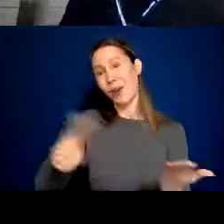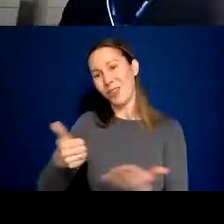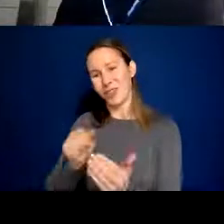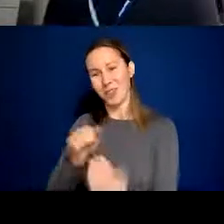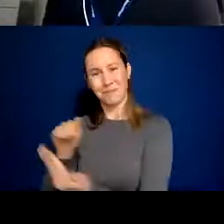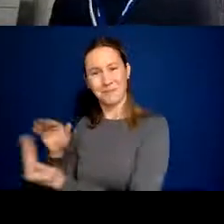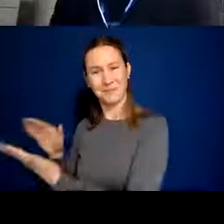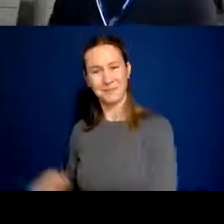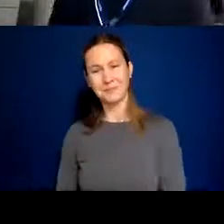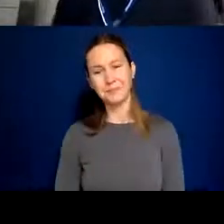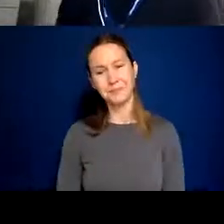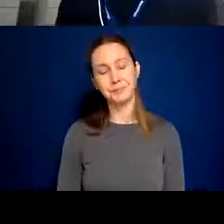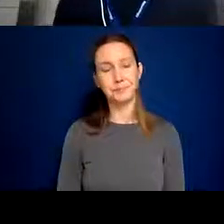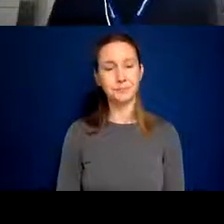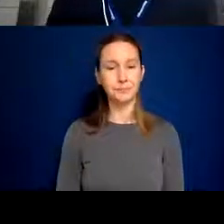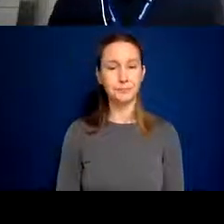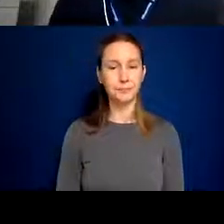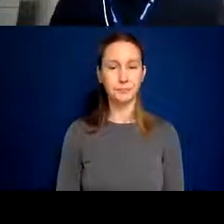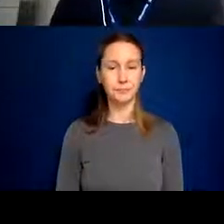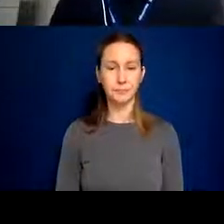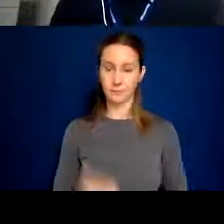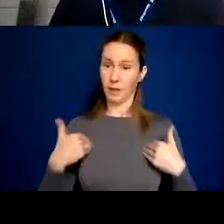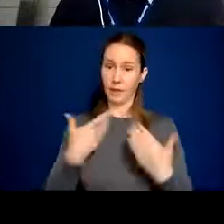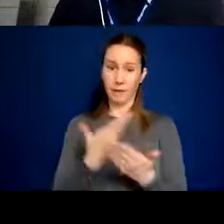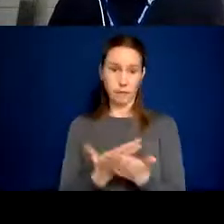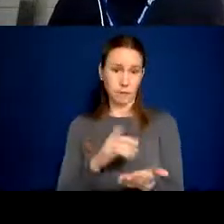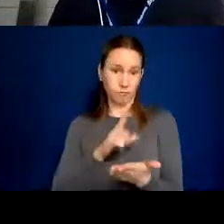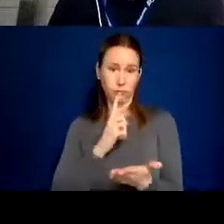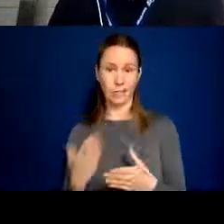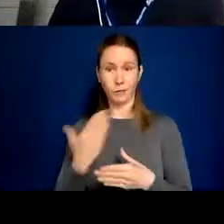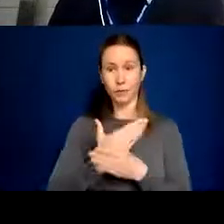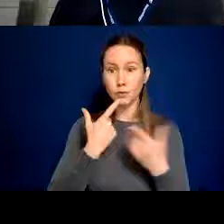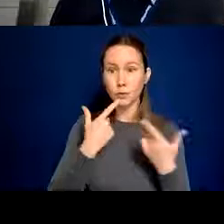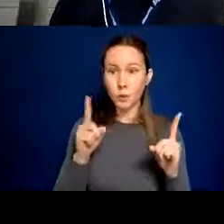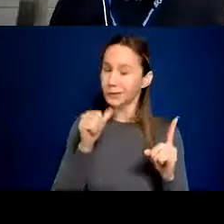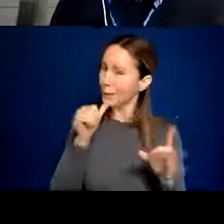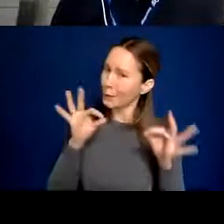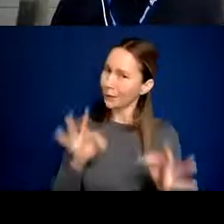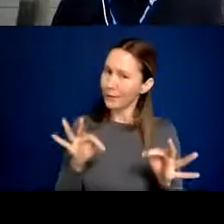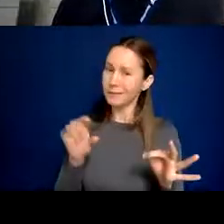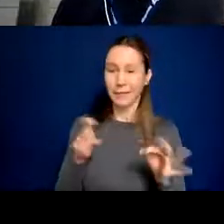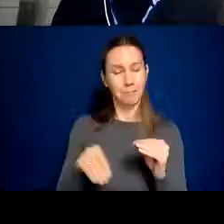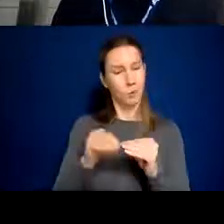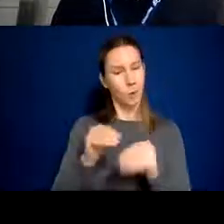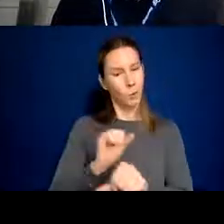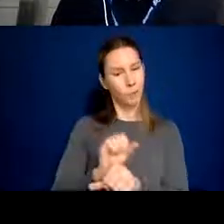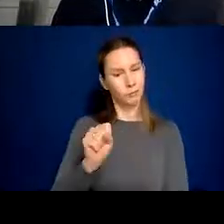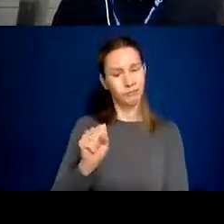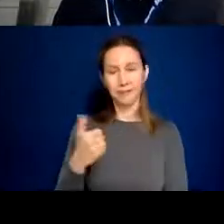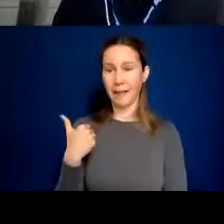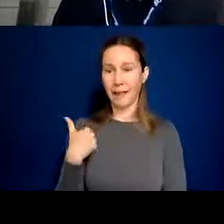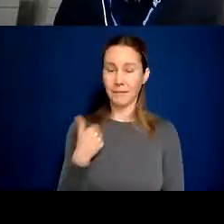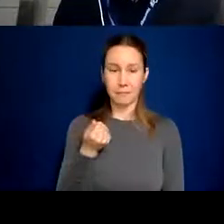There's some evidence that these interventions work. It's not perfect, and we definitely need more work. There are